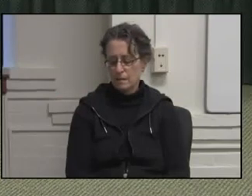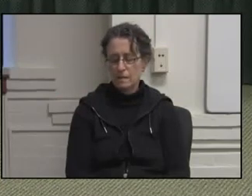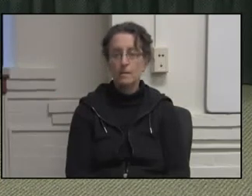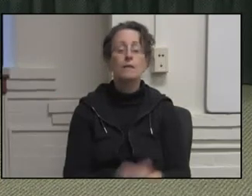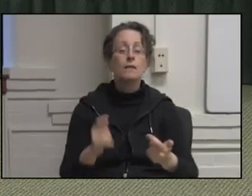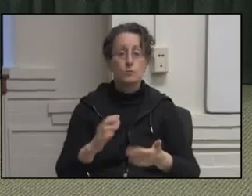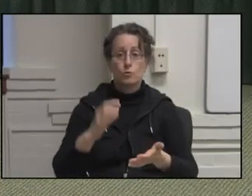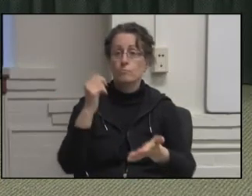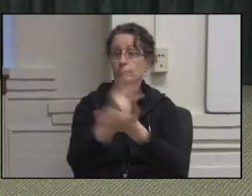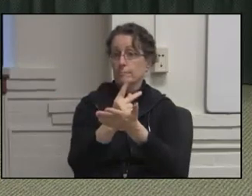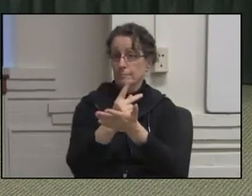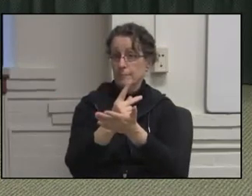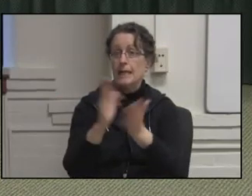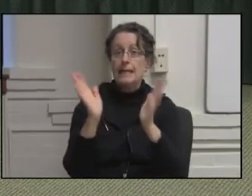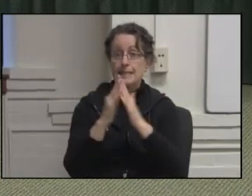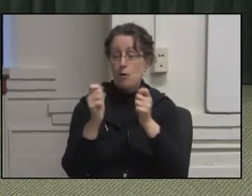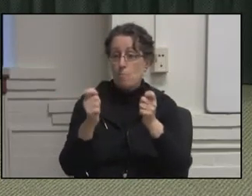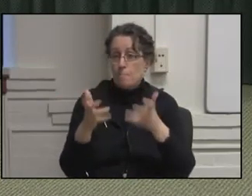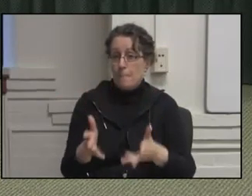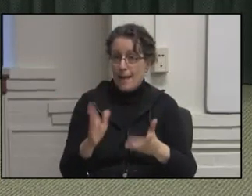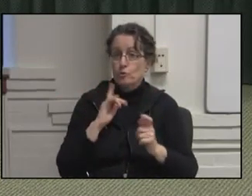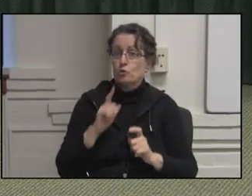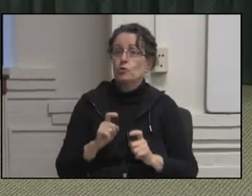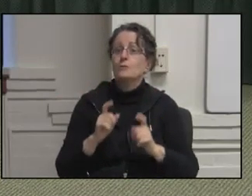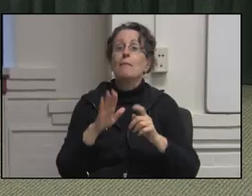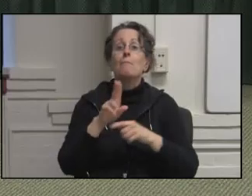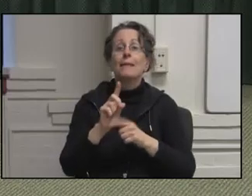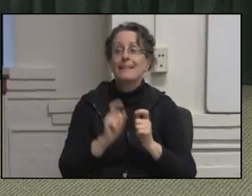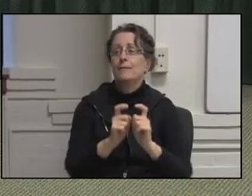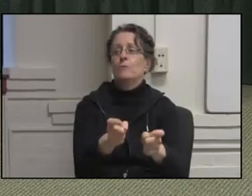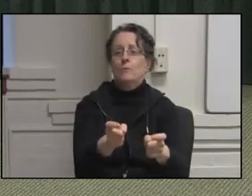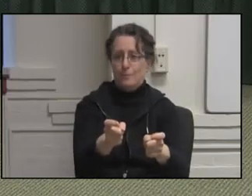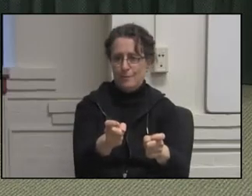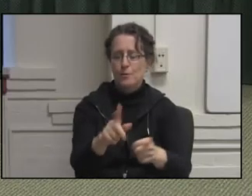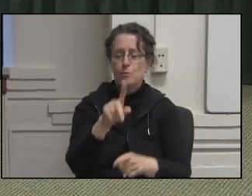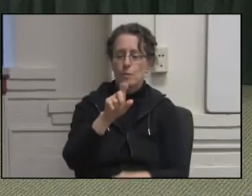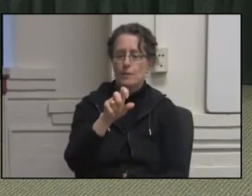To ratify the town manager's bid award in the amount of